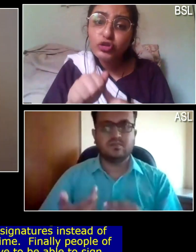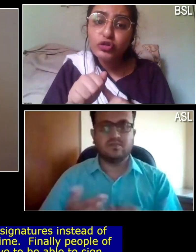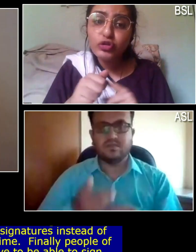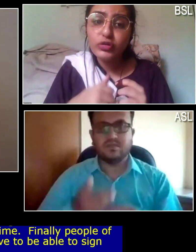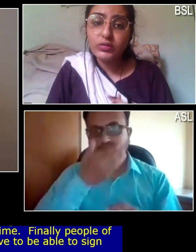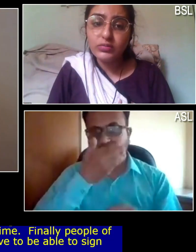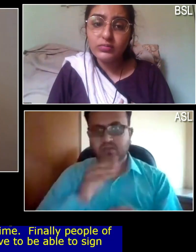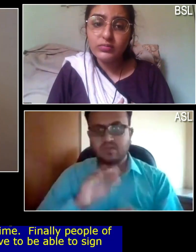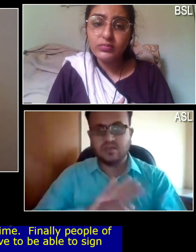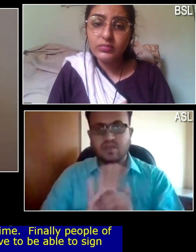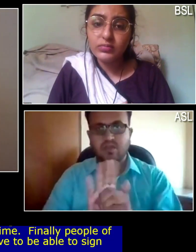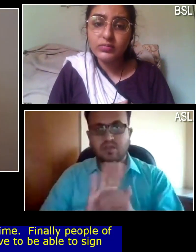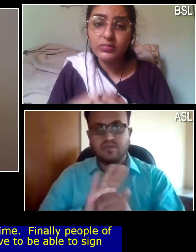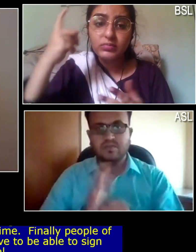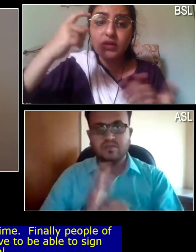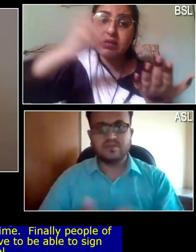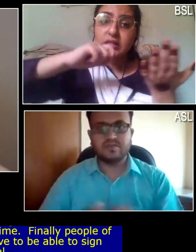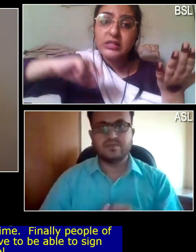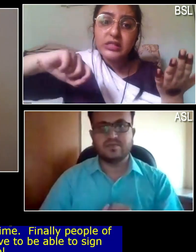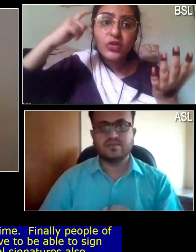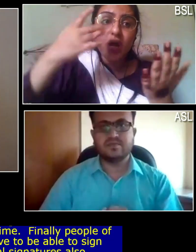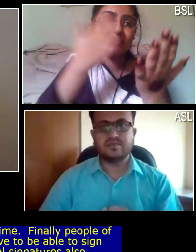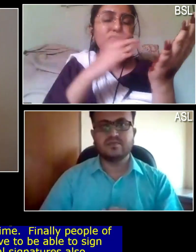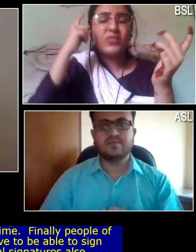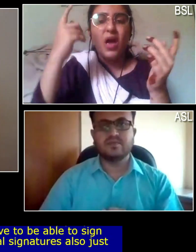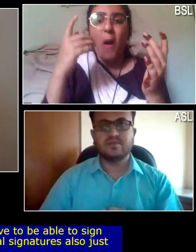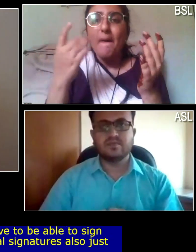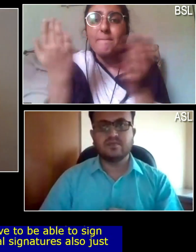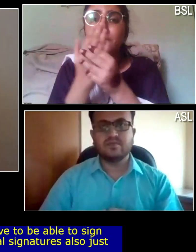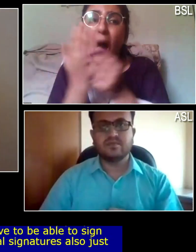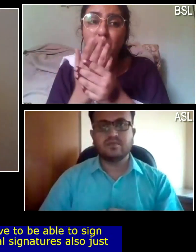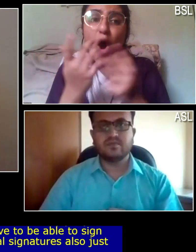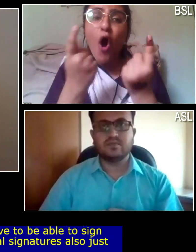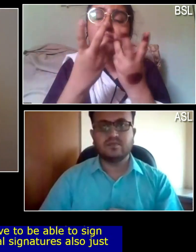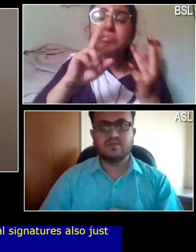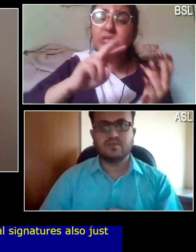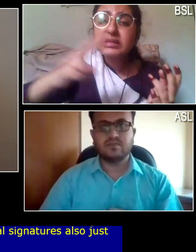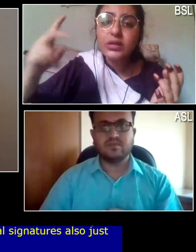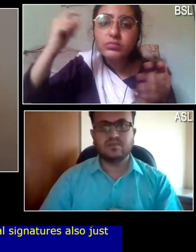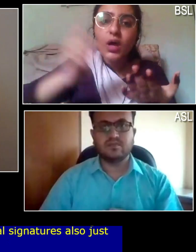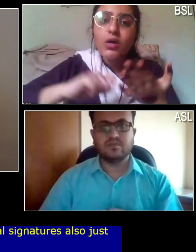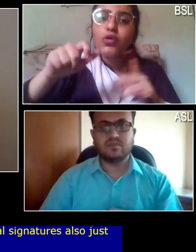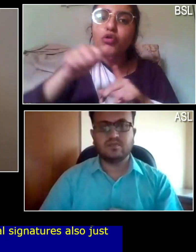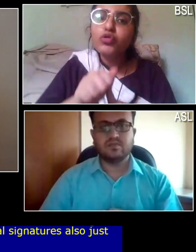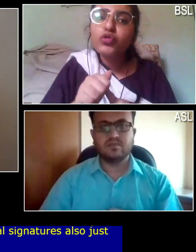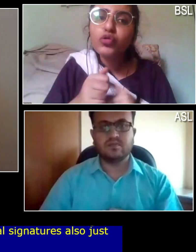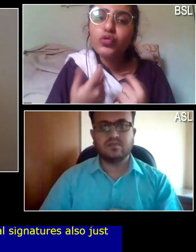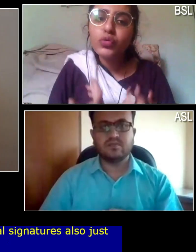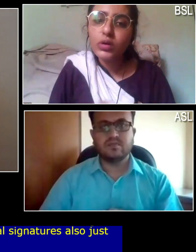Digital signatures also just happen to be accessible. And so this is the payoff. So